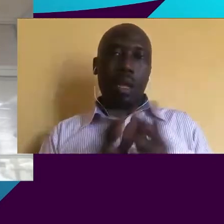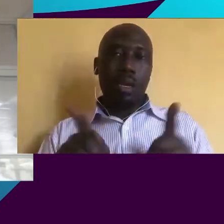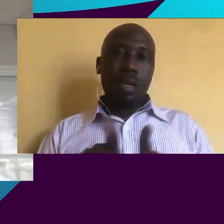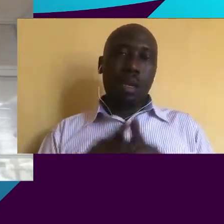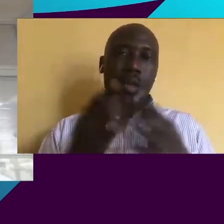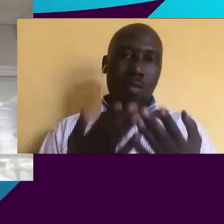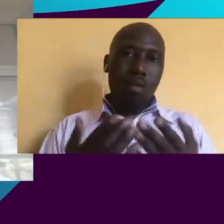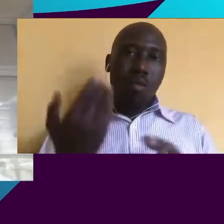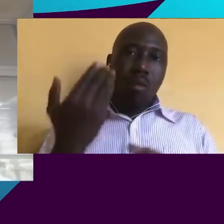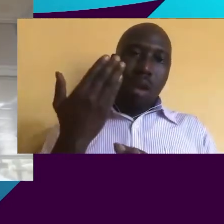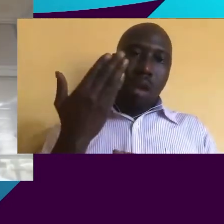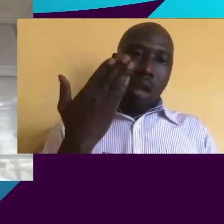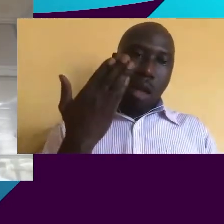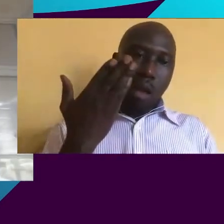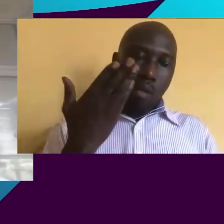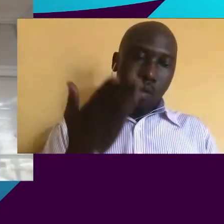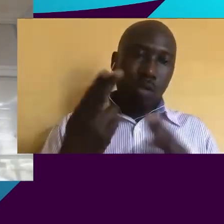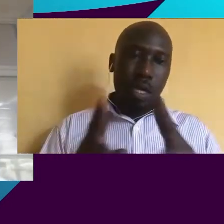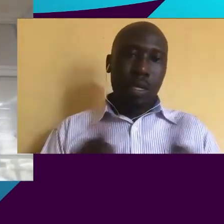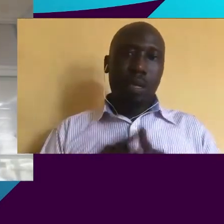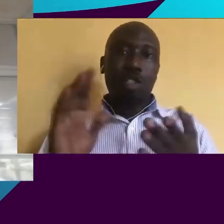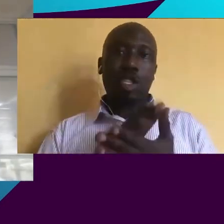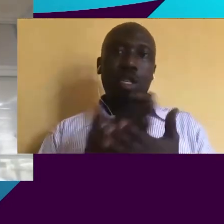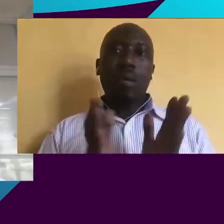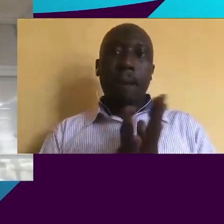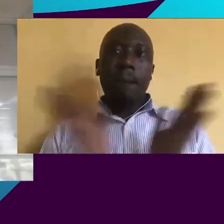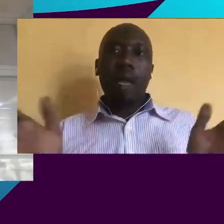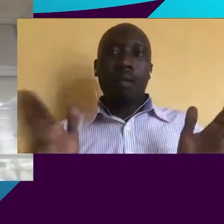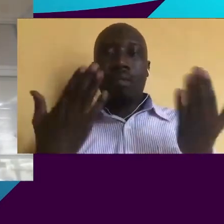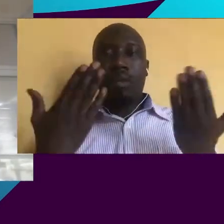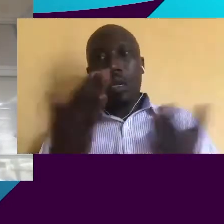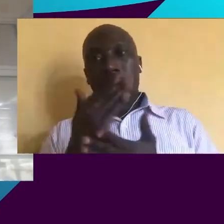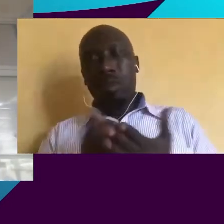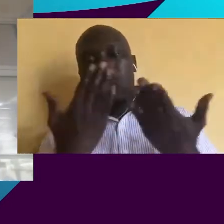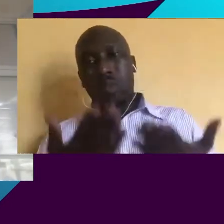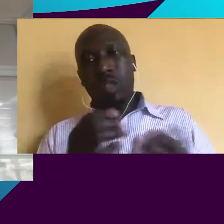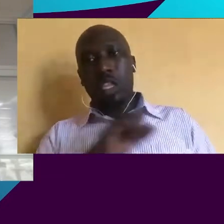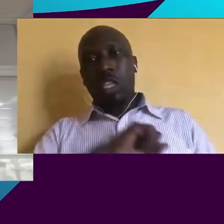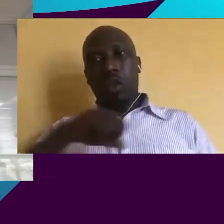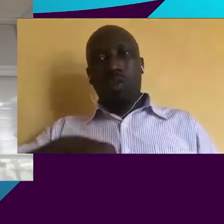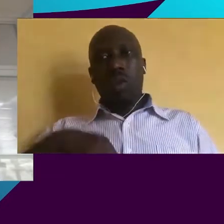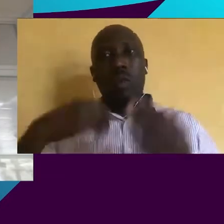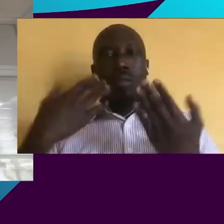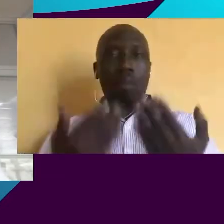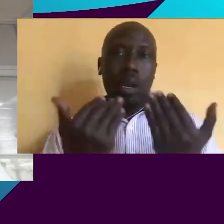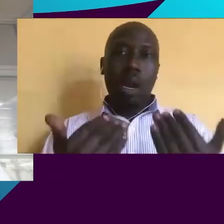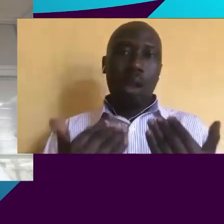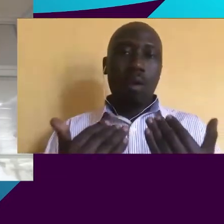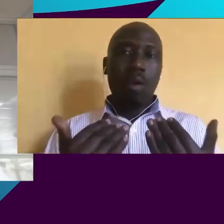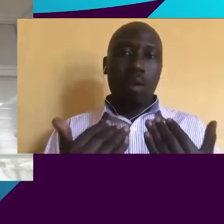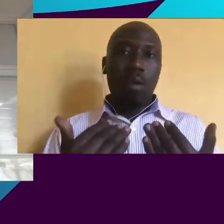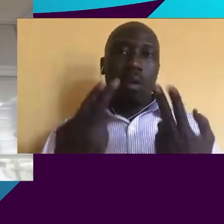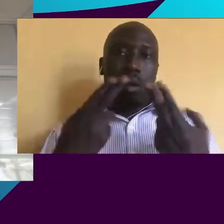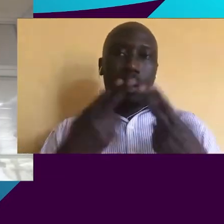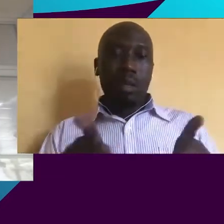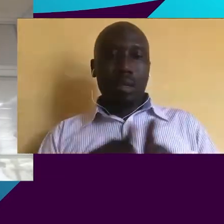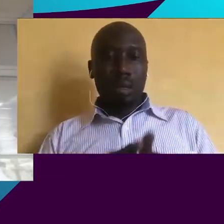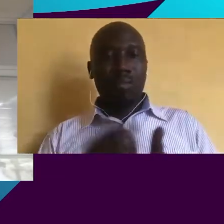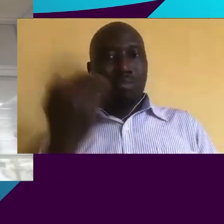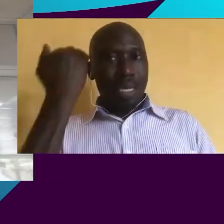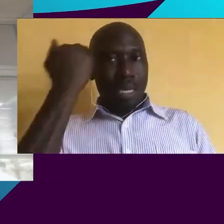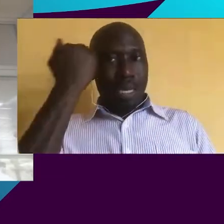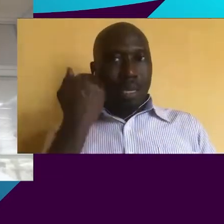have got to start being shared publicly, because then the ladies start to be judged